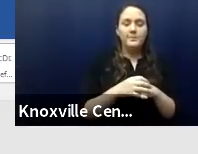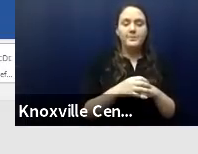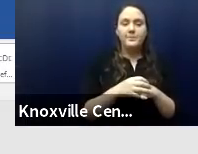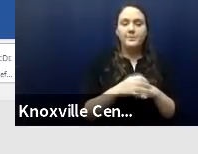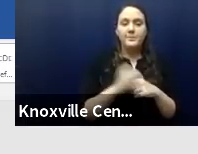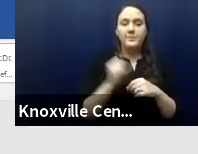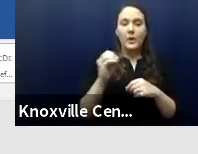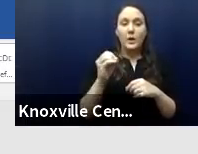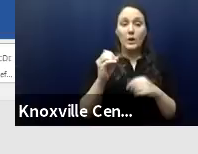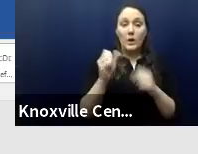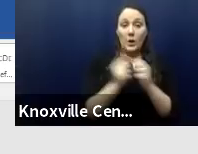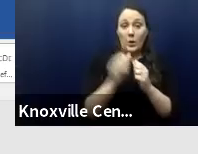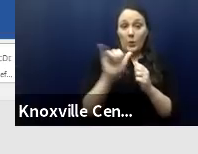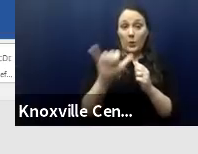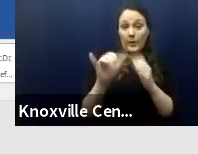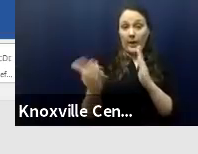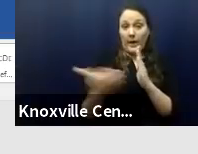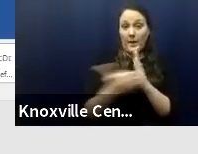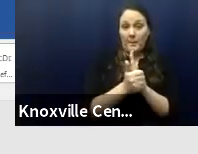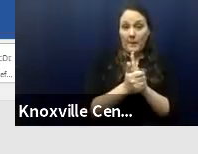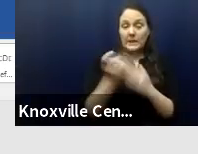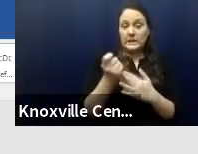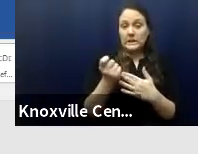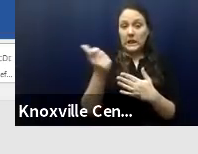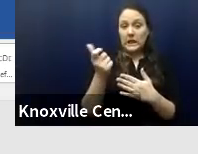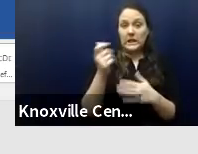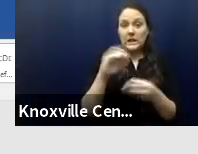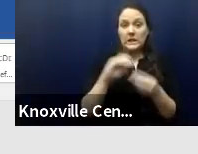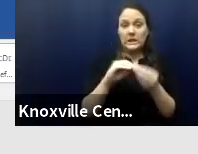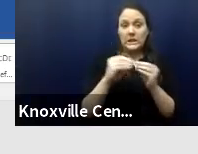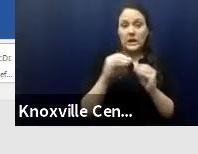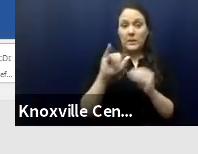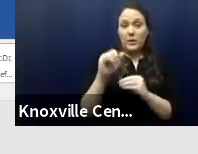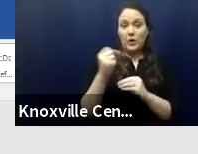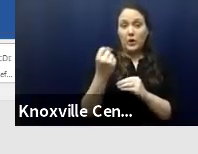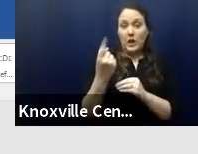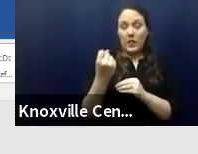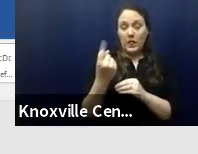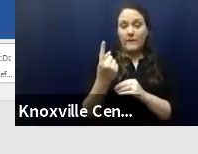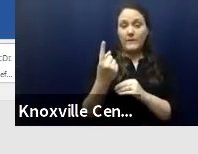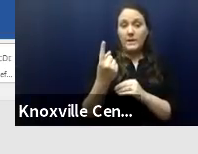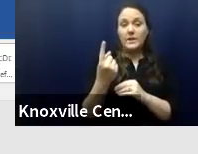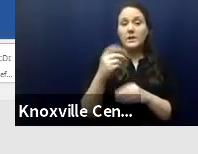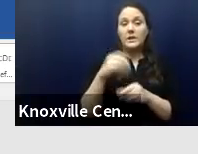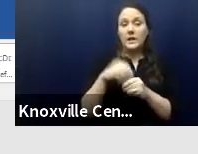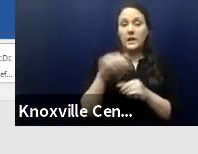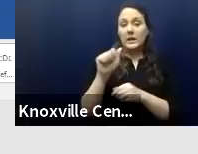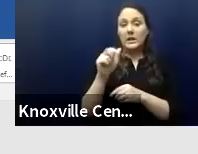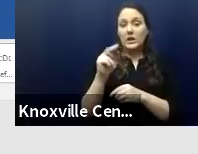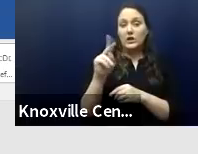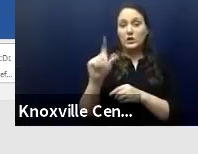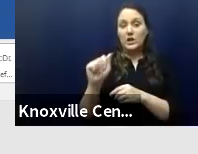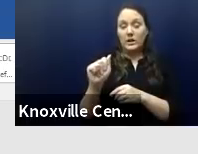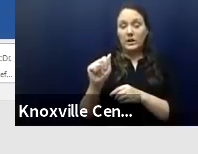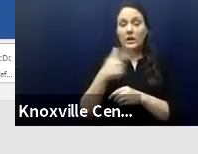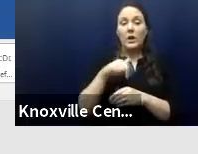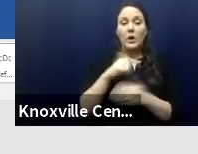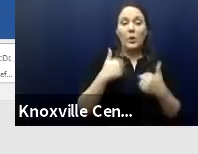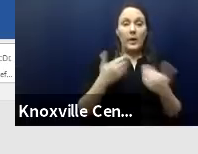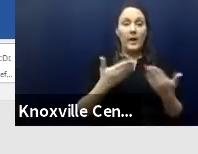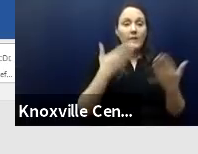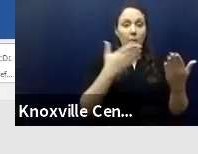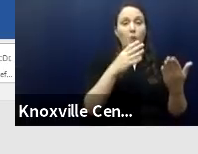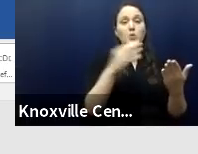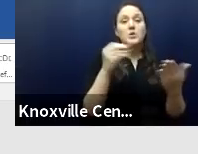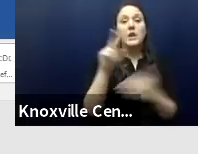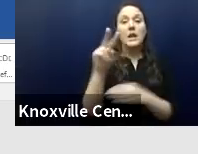with that amendment of deleting item number 11 in the agenda, We have a motion and a second for approval.